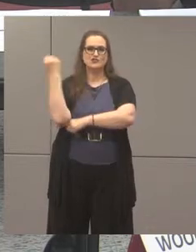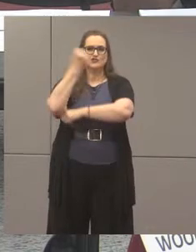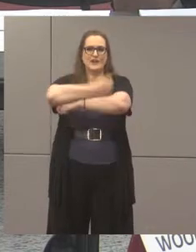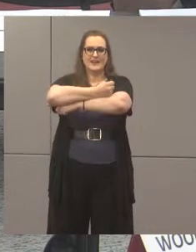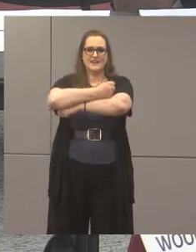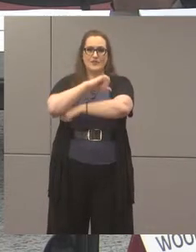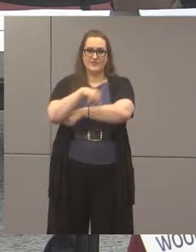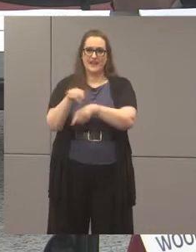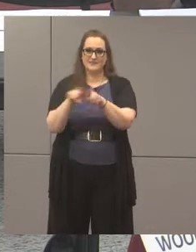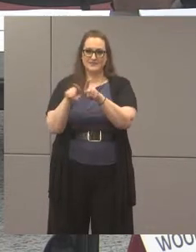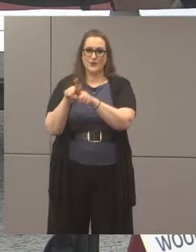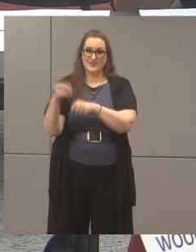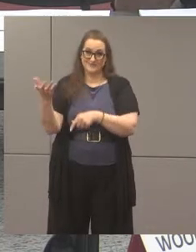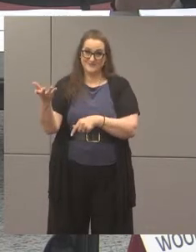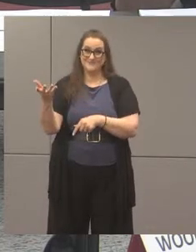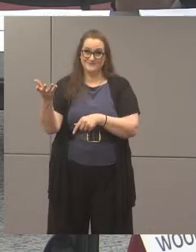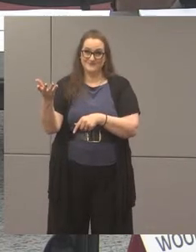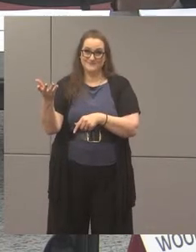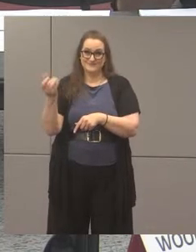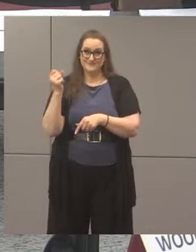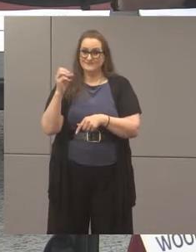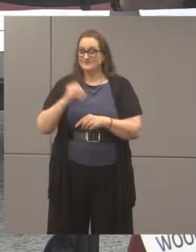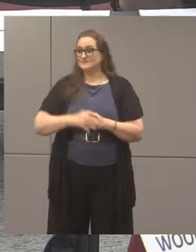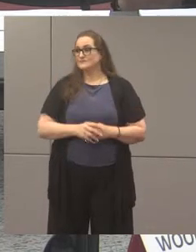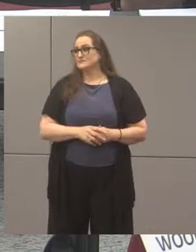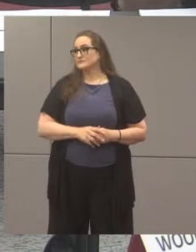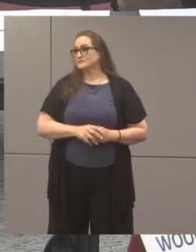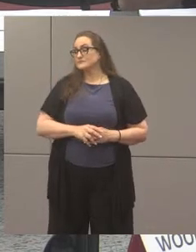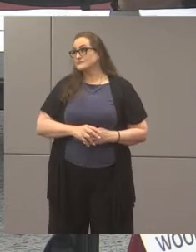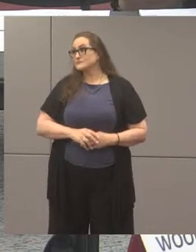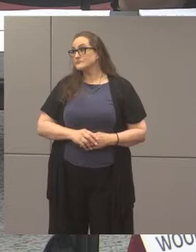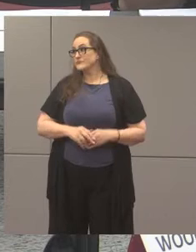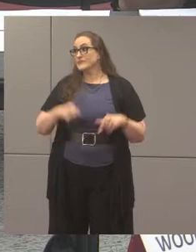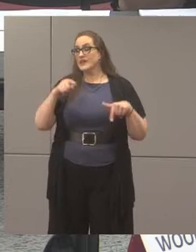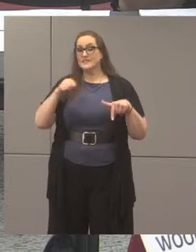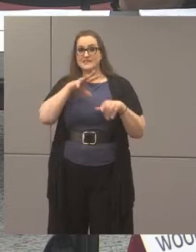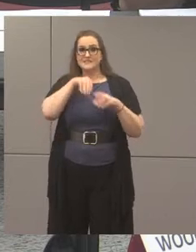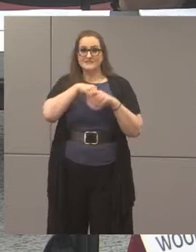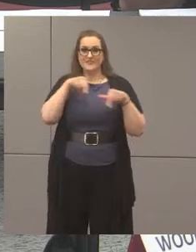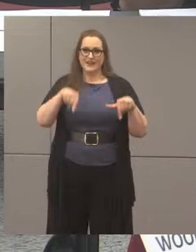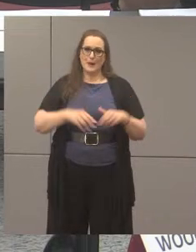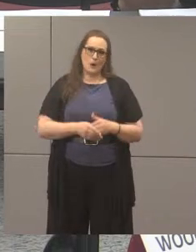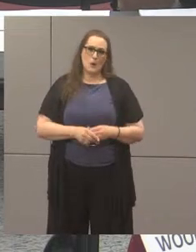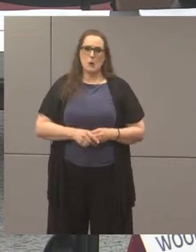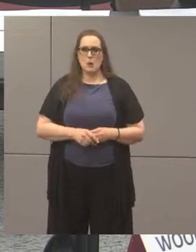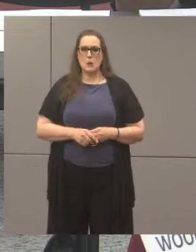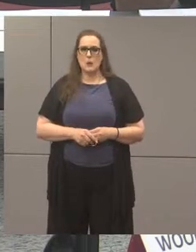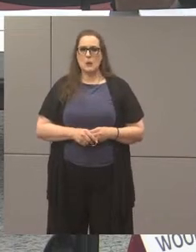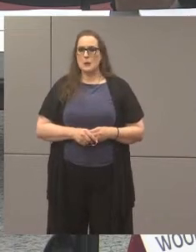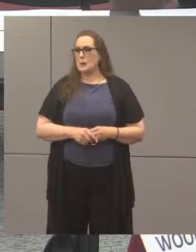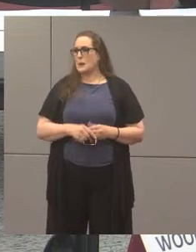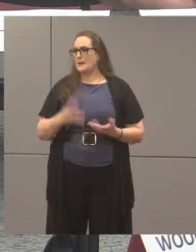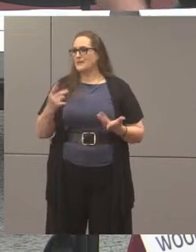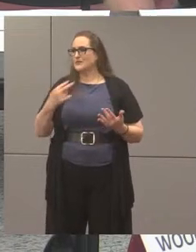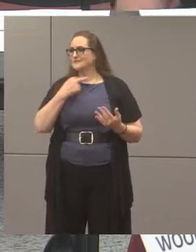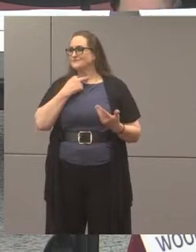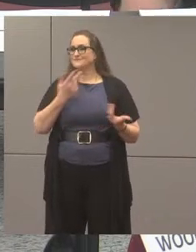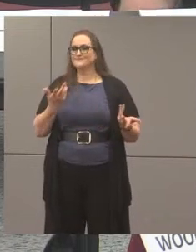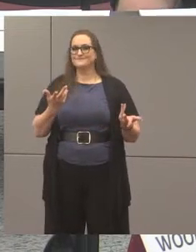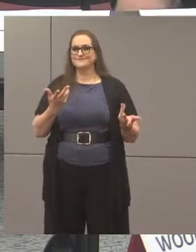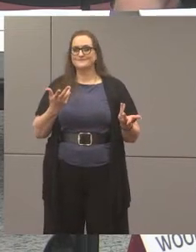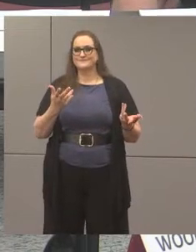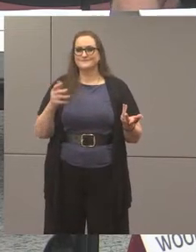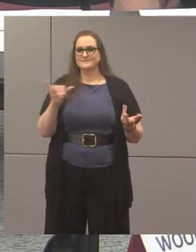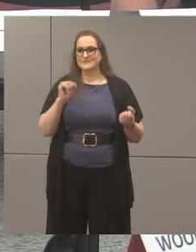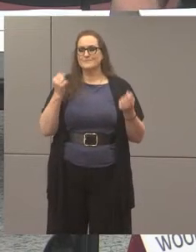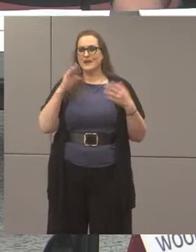as well. So this plays into it. We were done dirty, as were